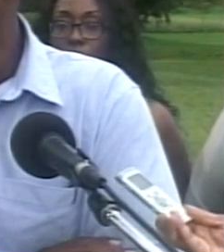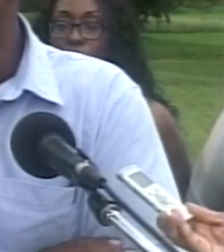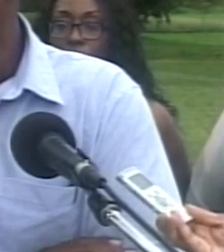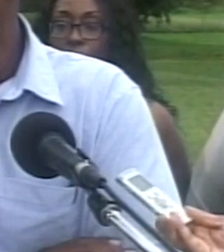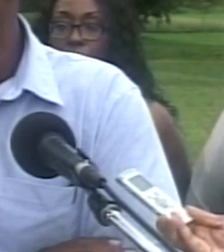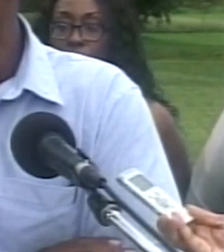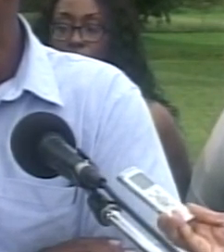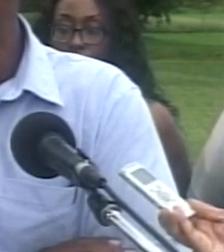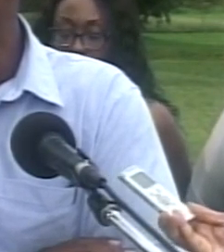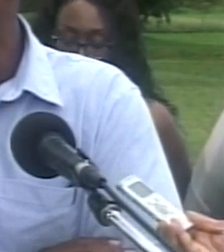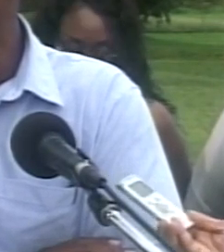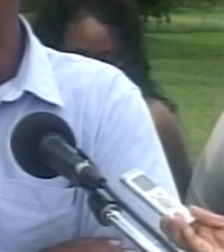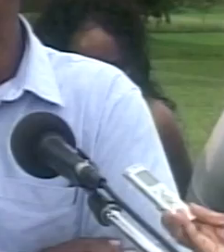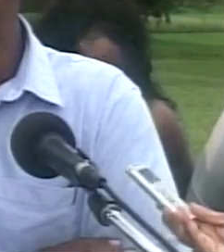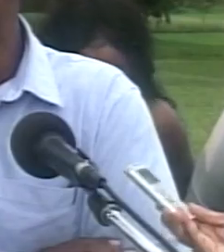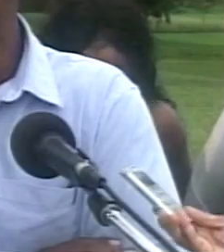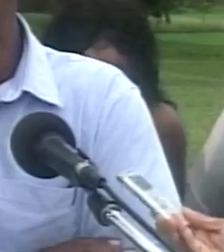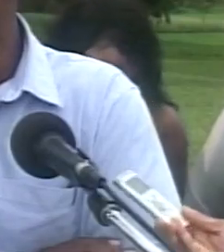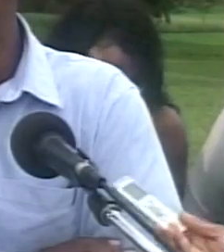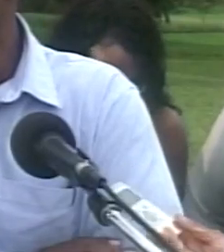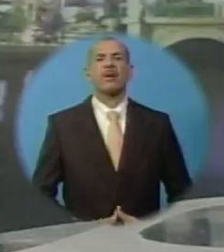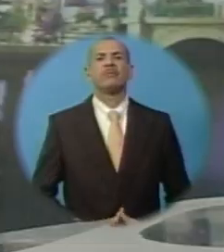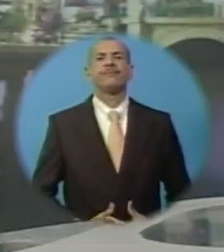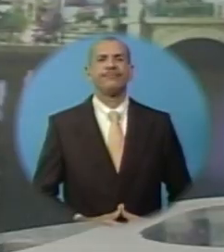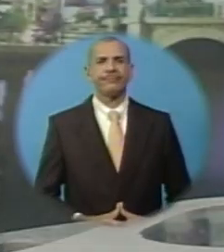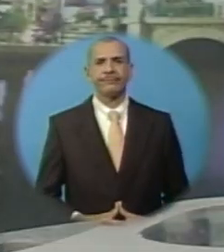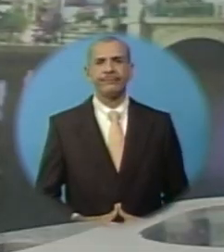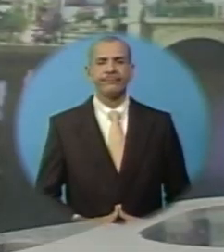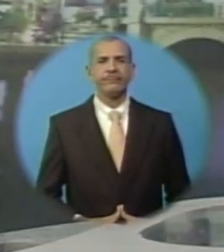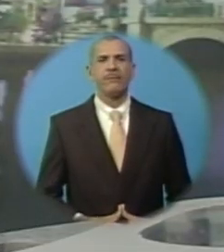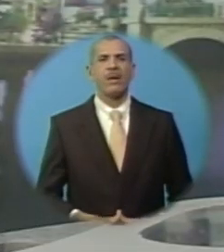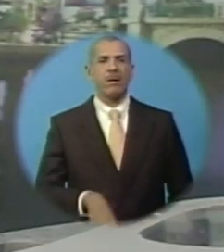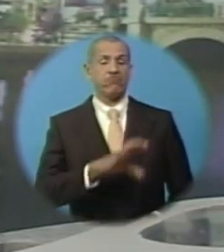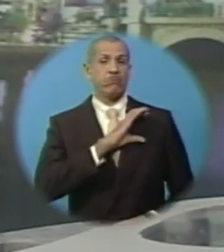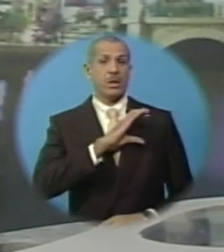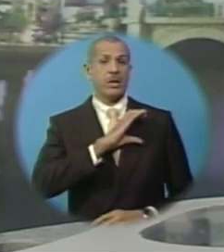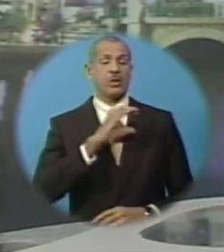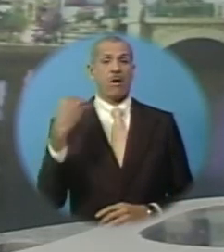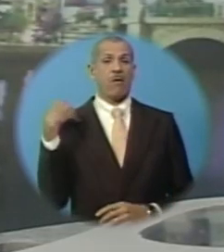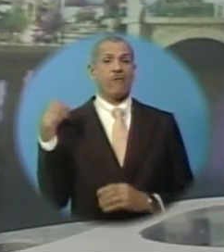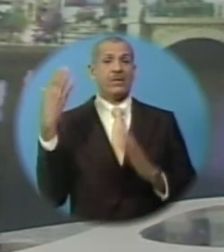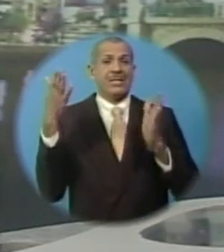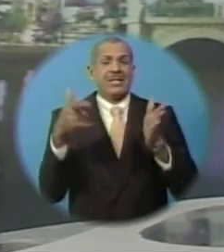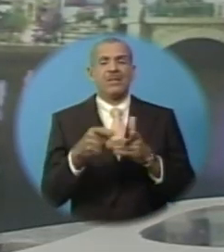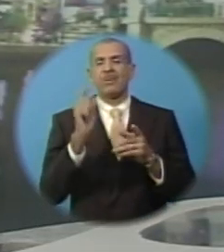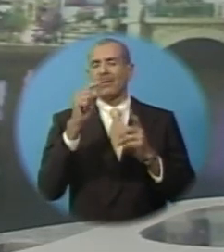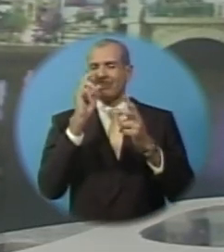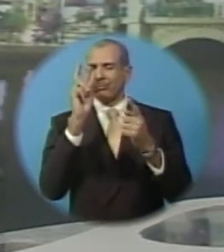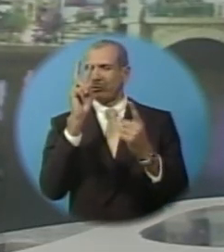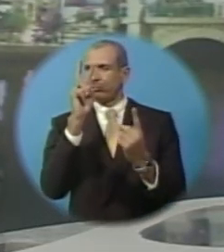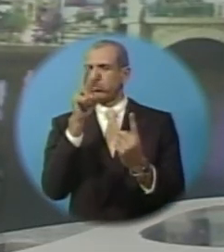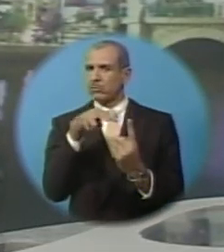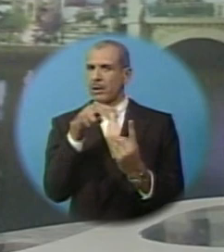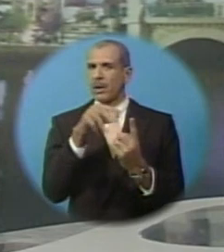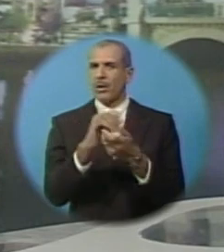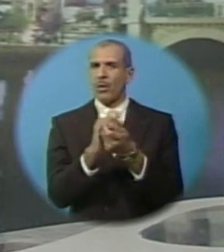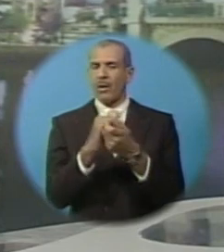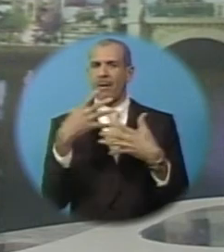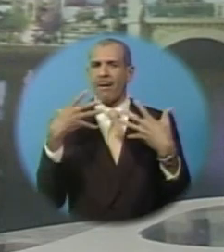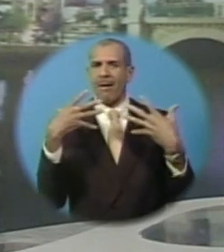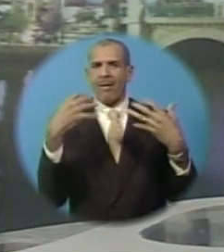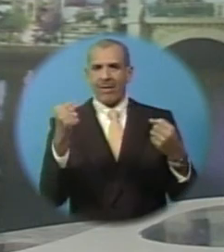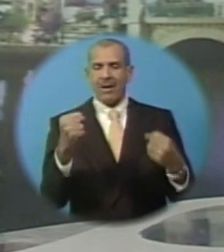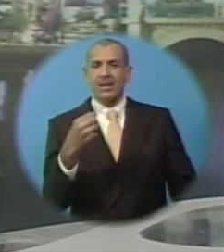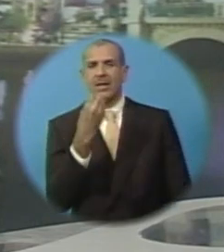to remunerate the teachers accordingly. Police officers need to pay greater attention to their own health.